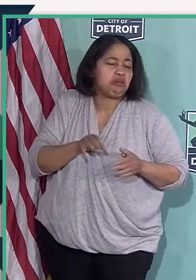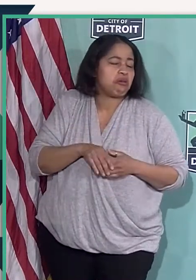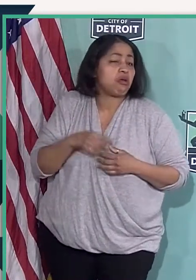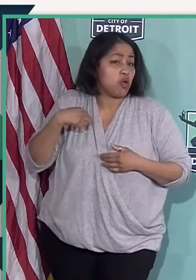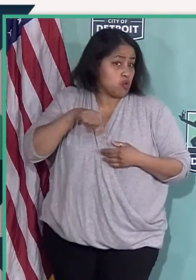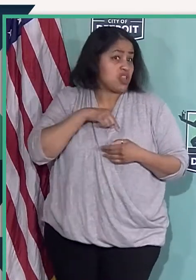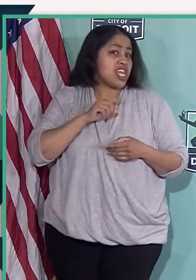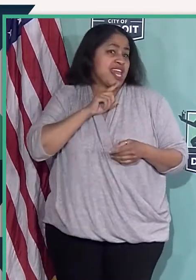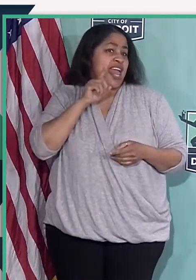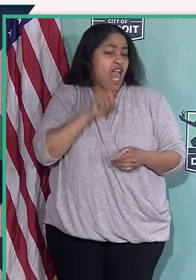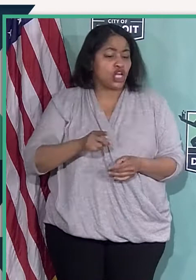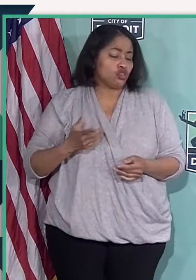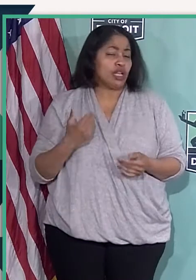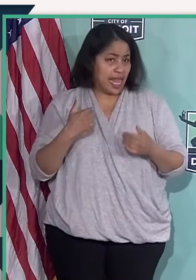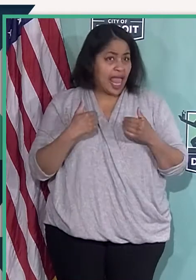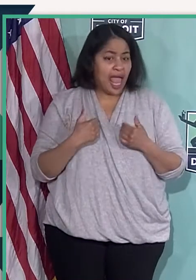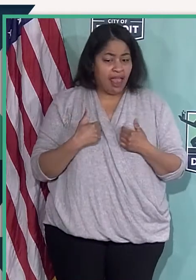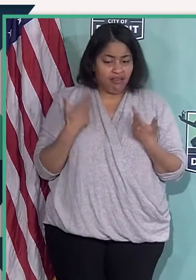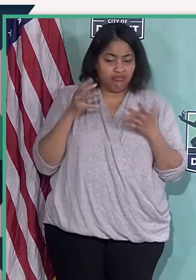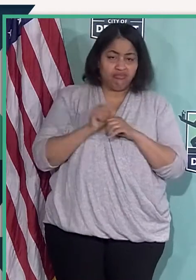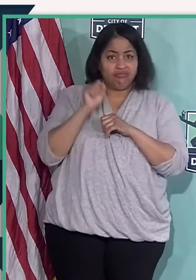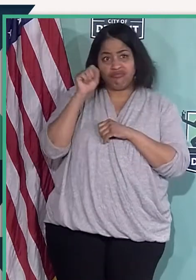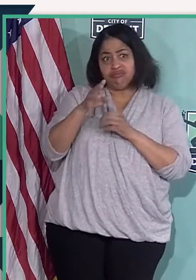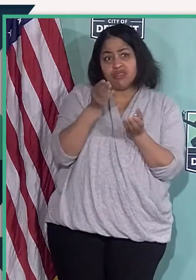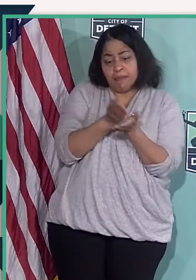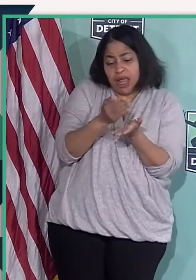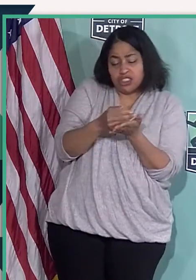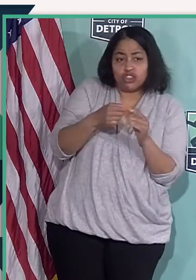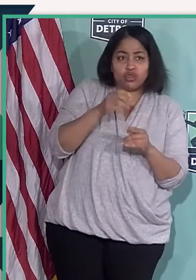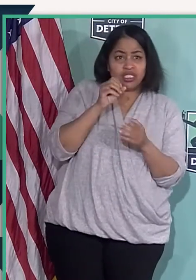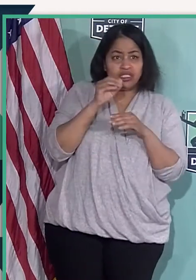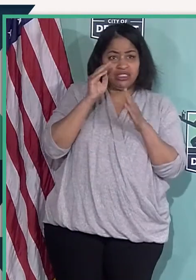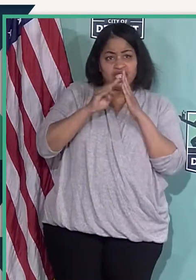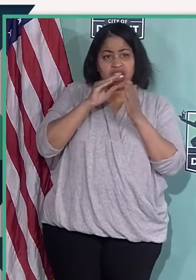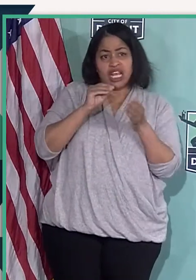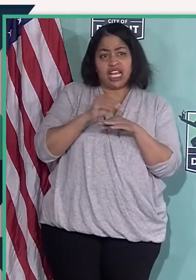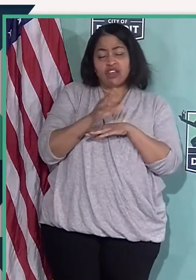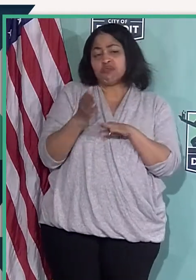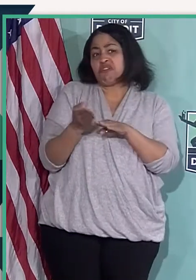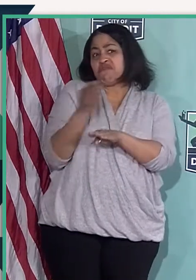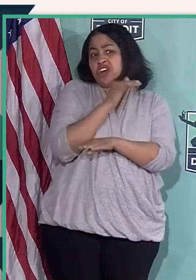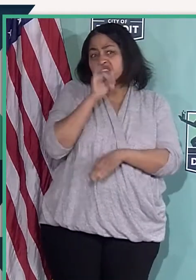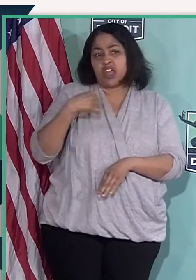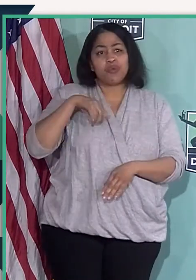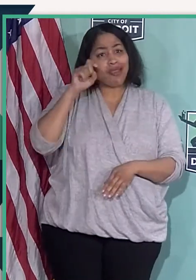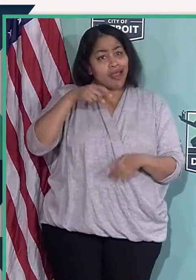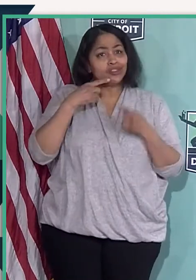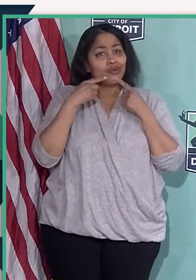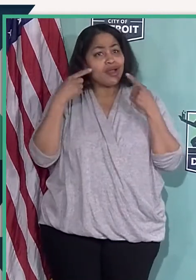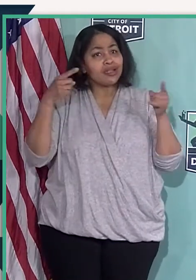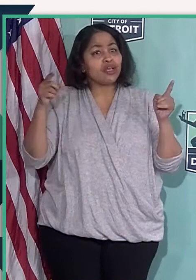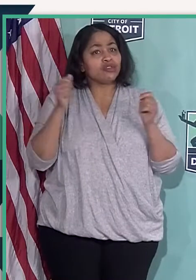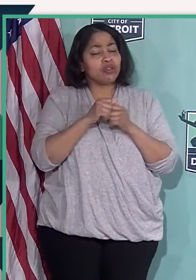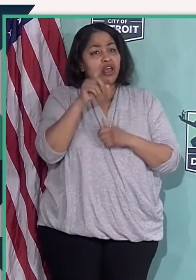We actually had submitted a budget to city council before that, and we had to announce that in addition to the $150 million being cut from